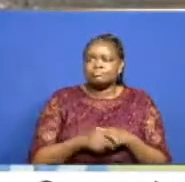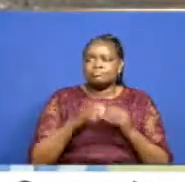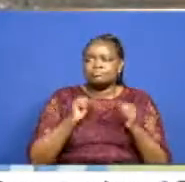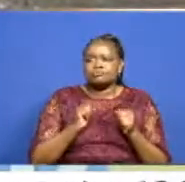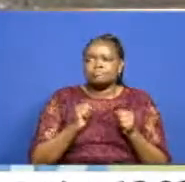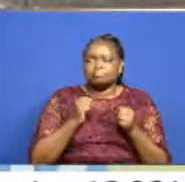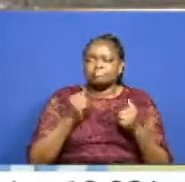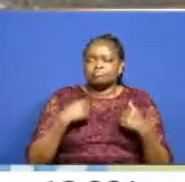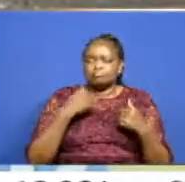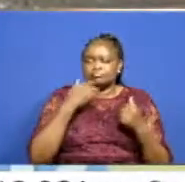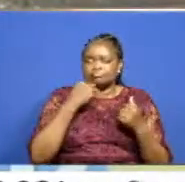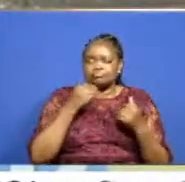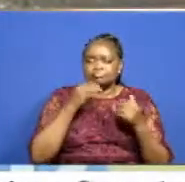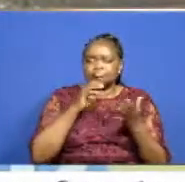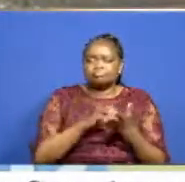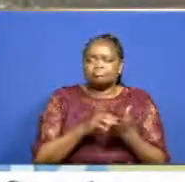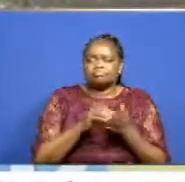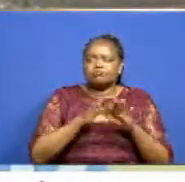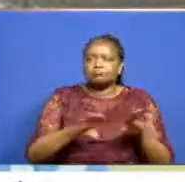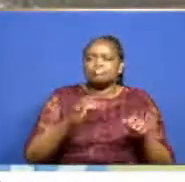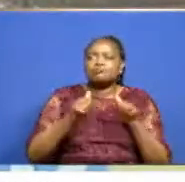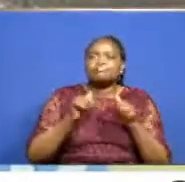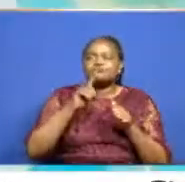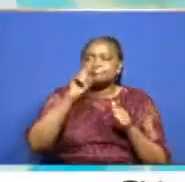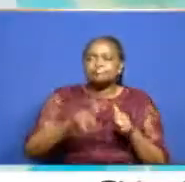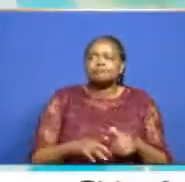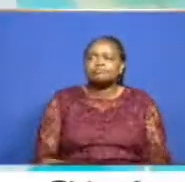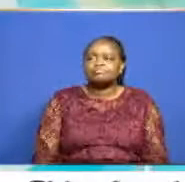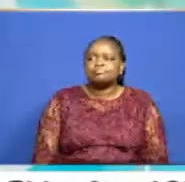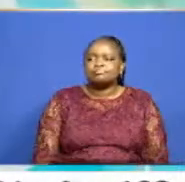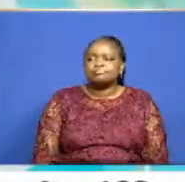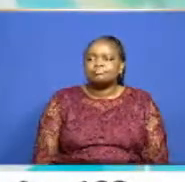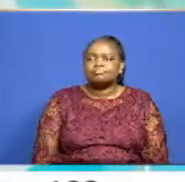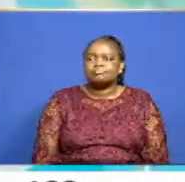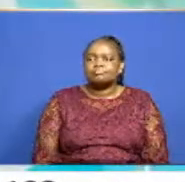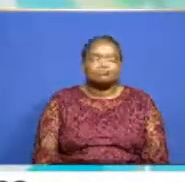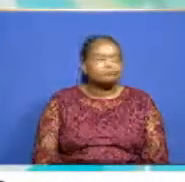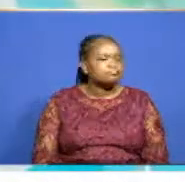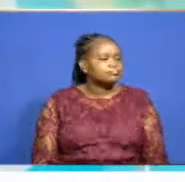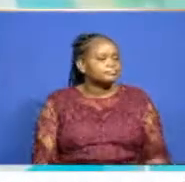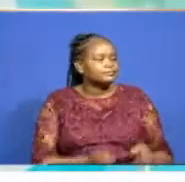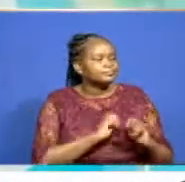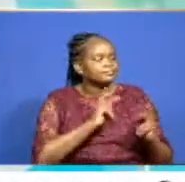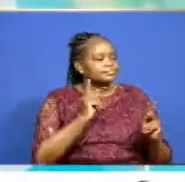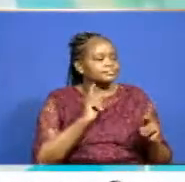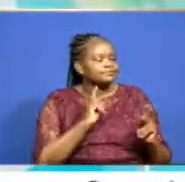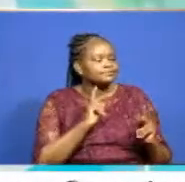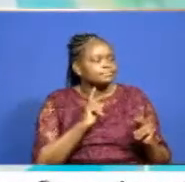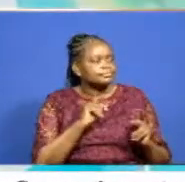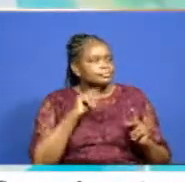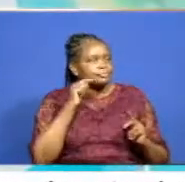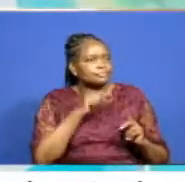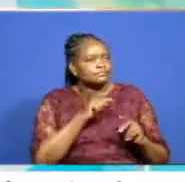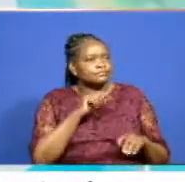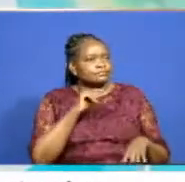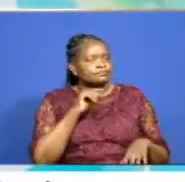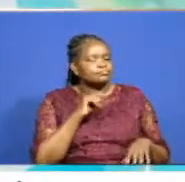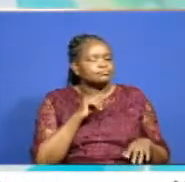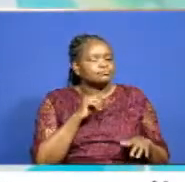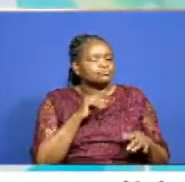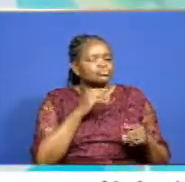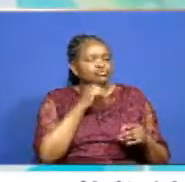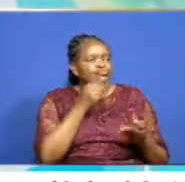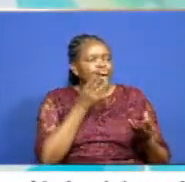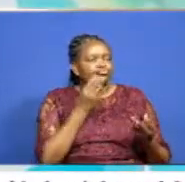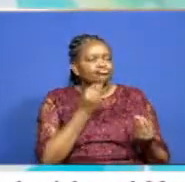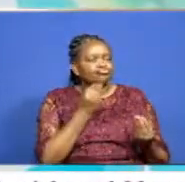the situation on the ground moving forward? Very well. Now, This is a very weighty issue